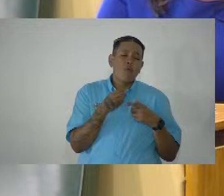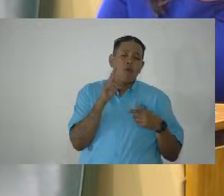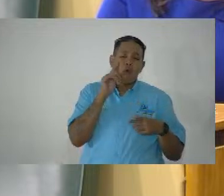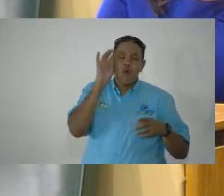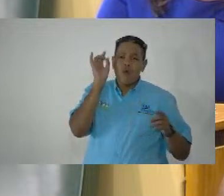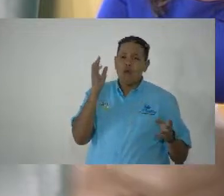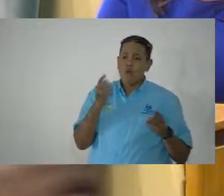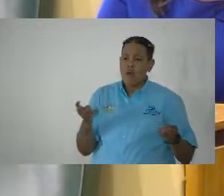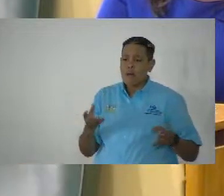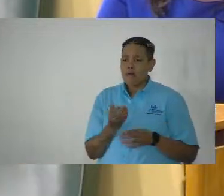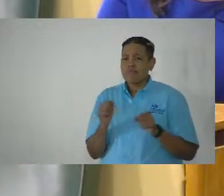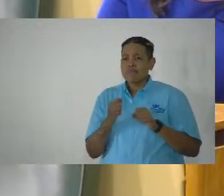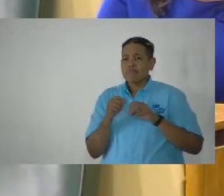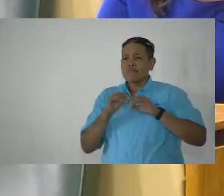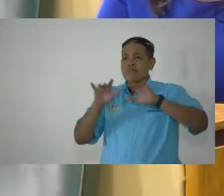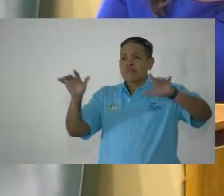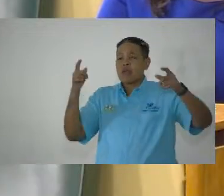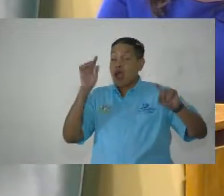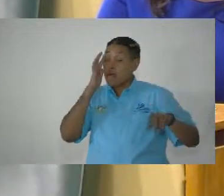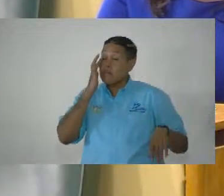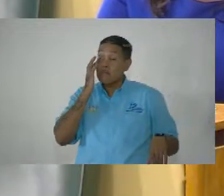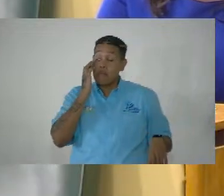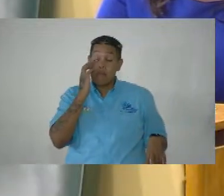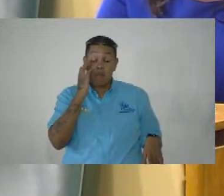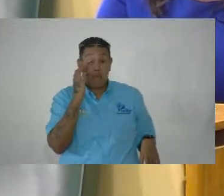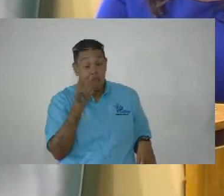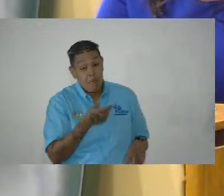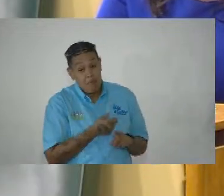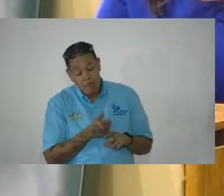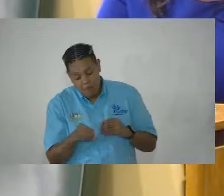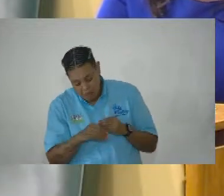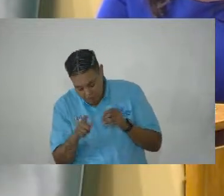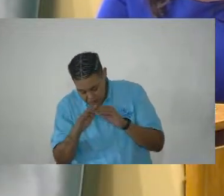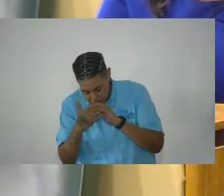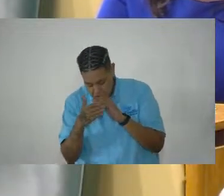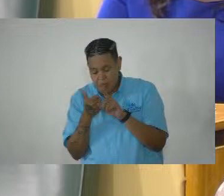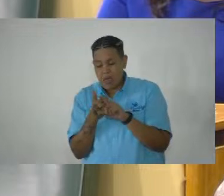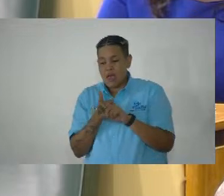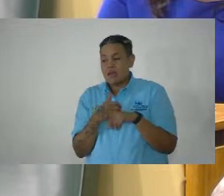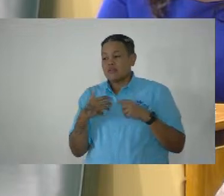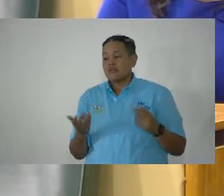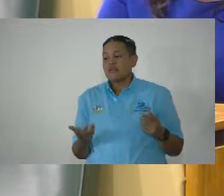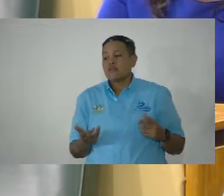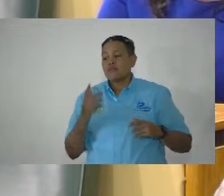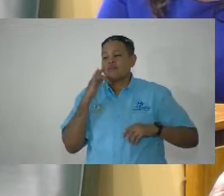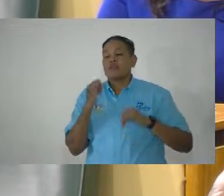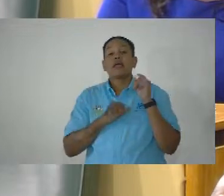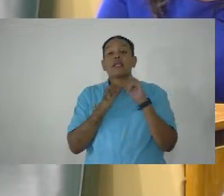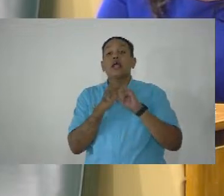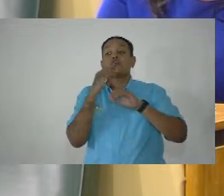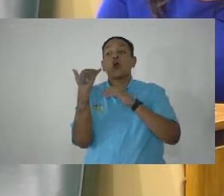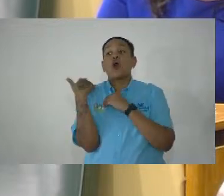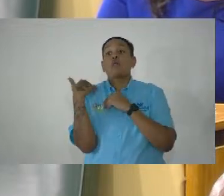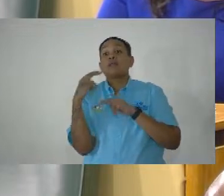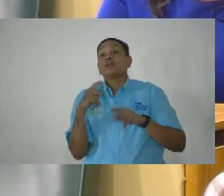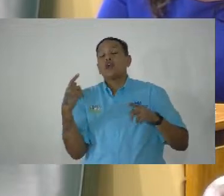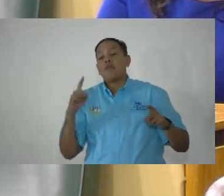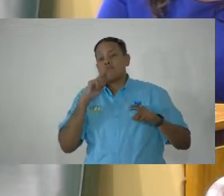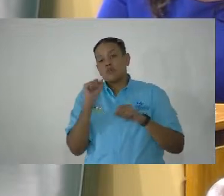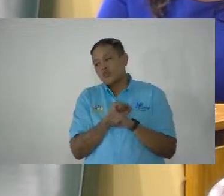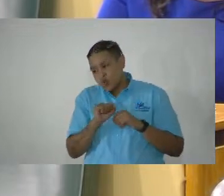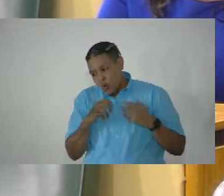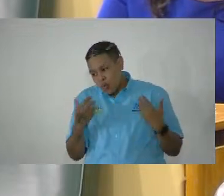of weapons of mass destruction, it is Jamaica's international obligation is to